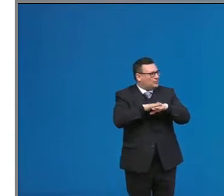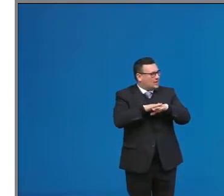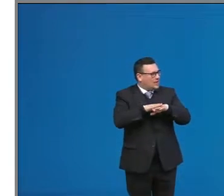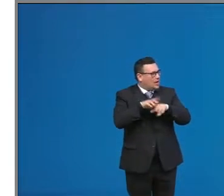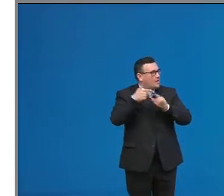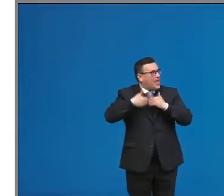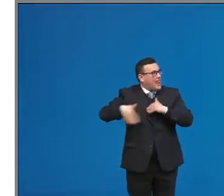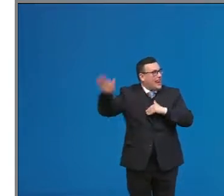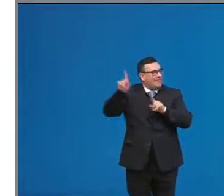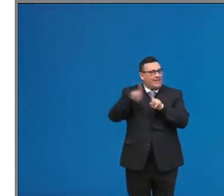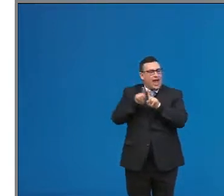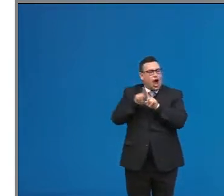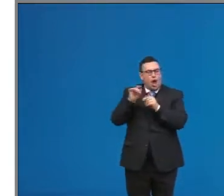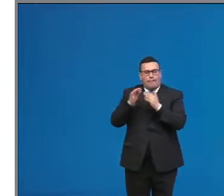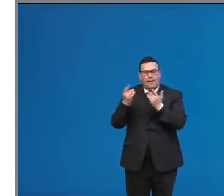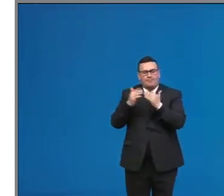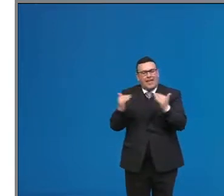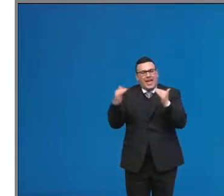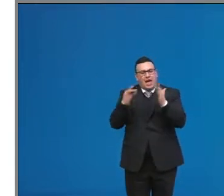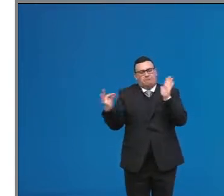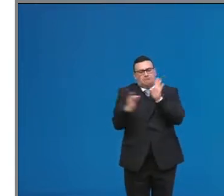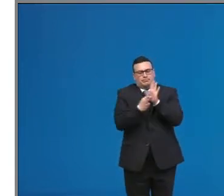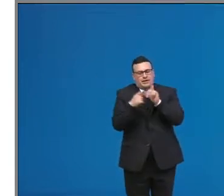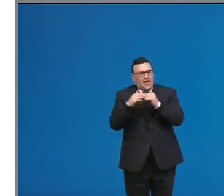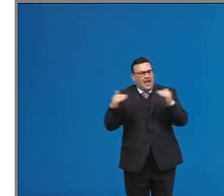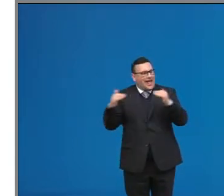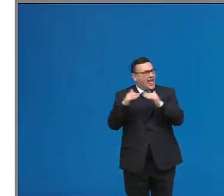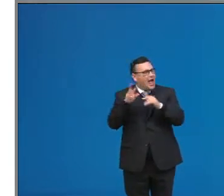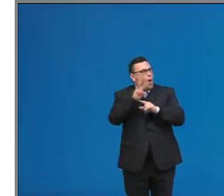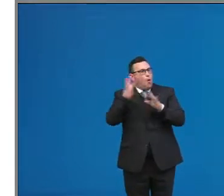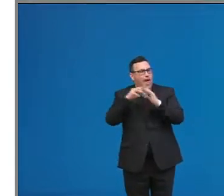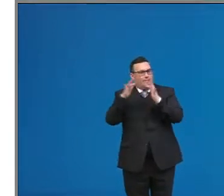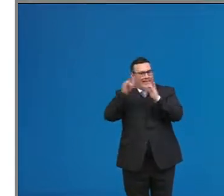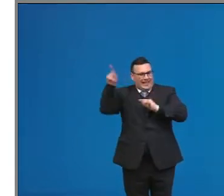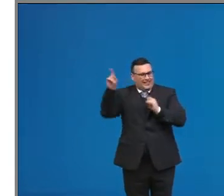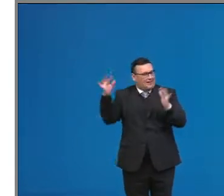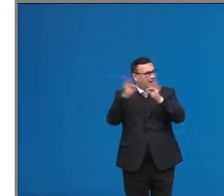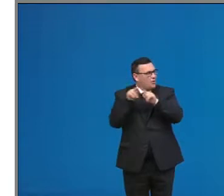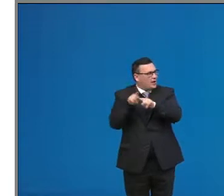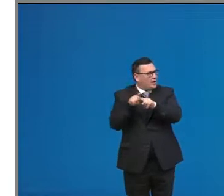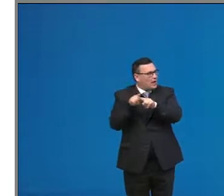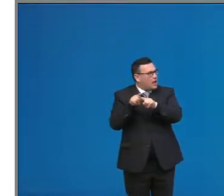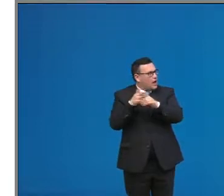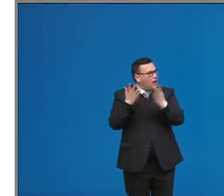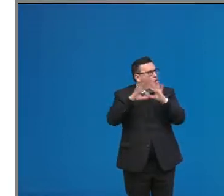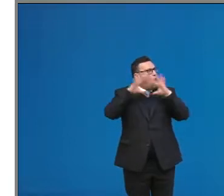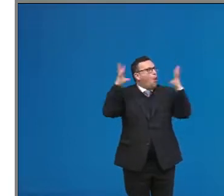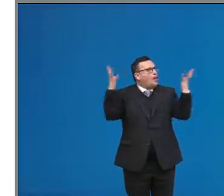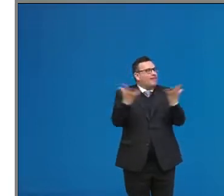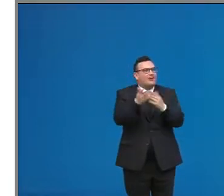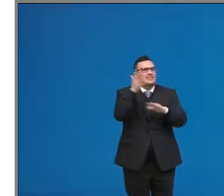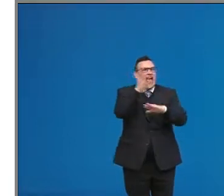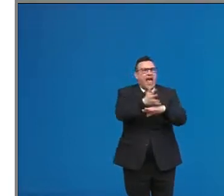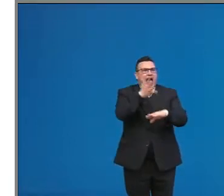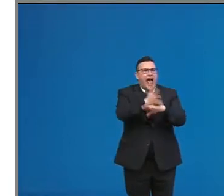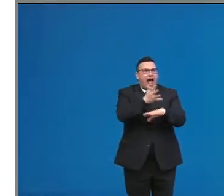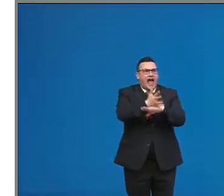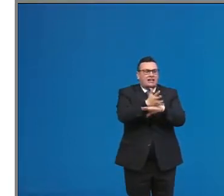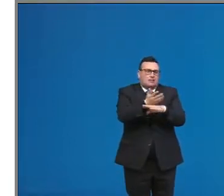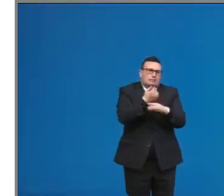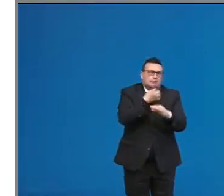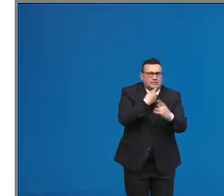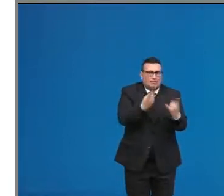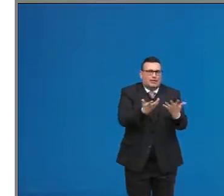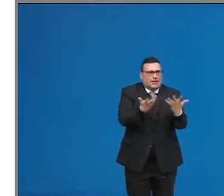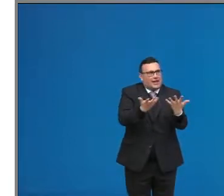accessibility to the grid, they addressed the universal accessibility problem to some extent,